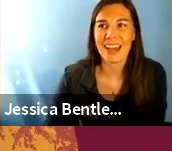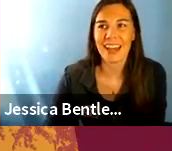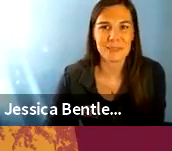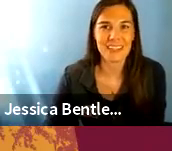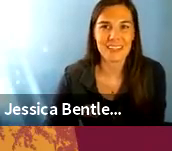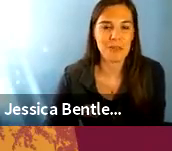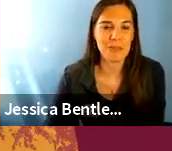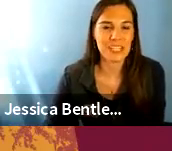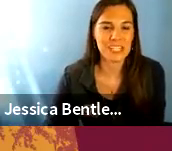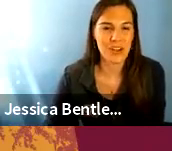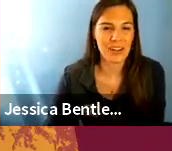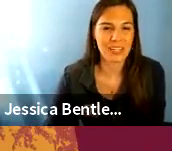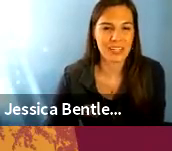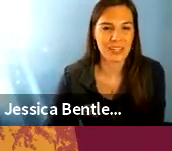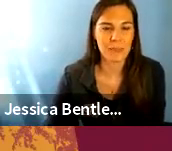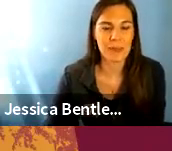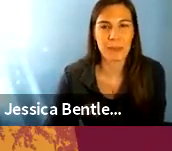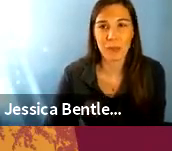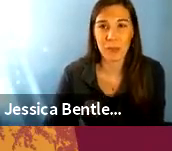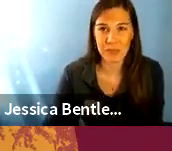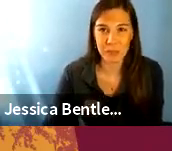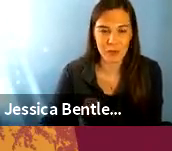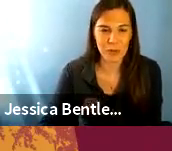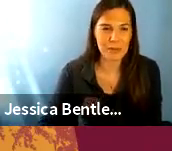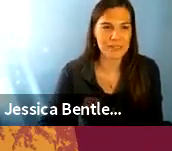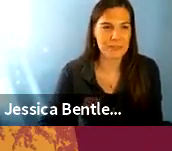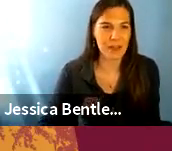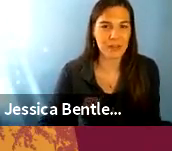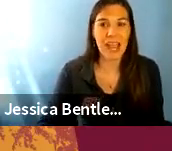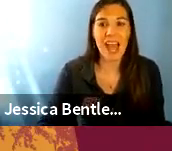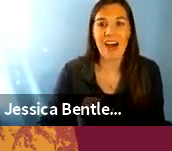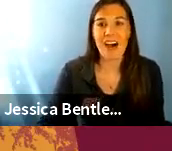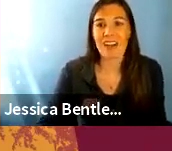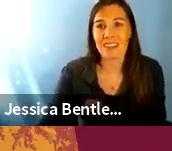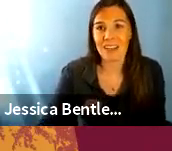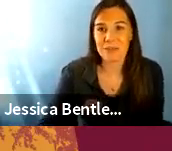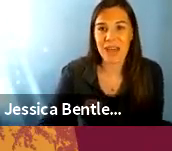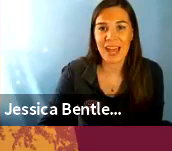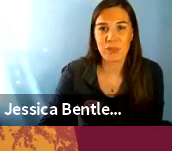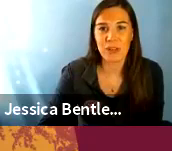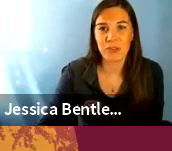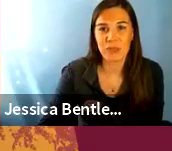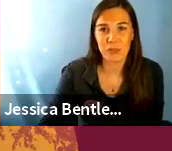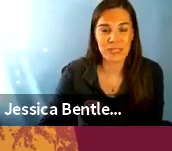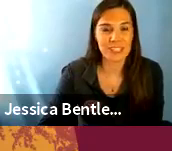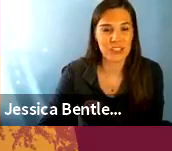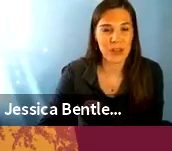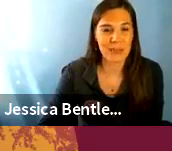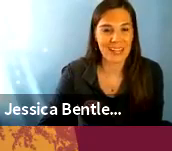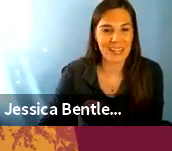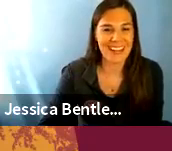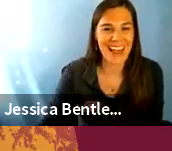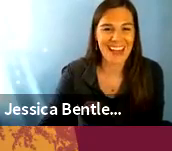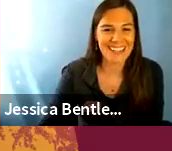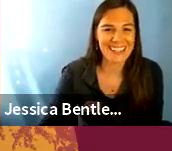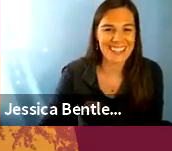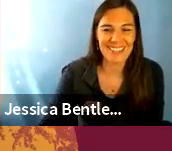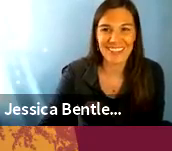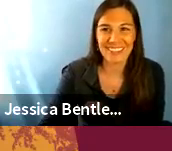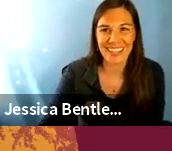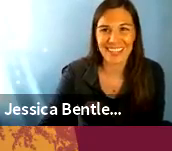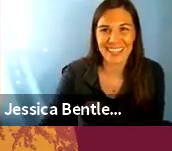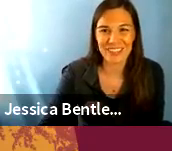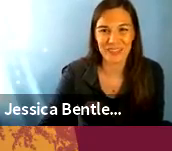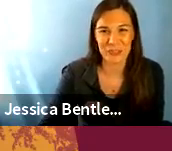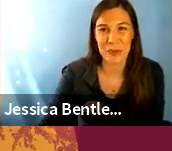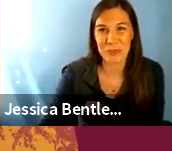guys here. Ms. Klein and I will be talking a little bit about what the program is about. Our alumni will feel free to jump in and add anything if